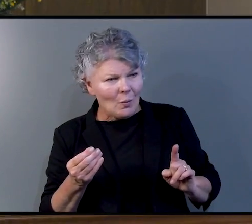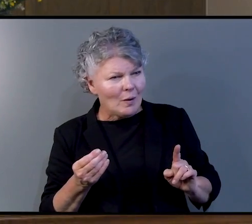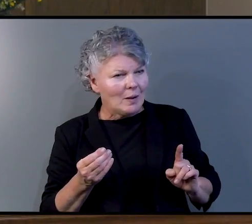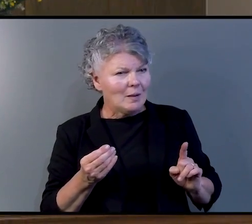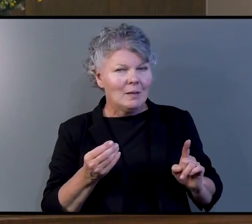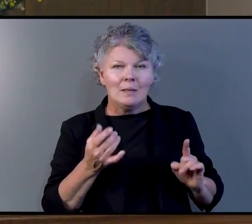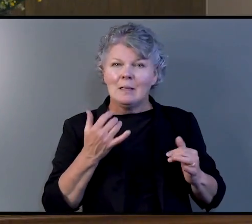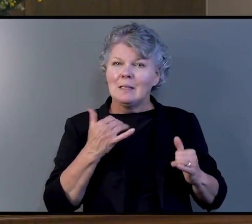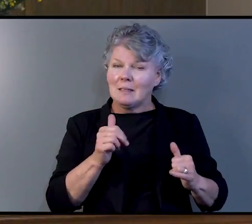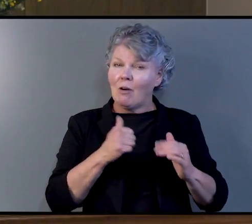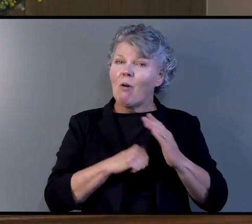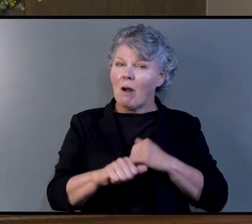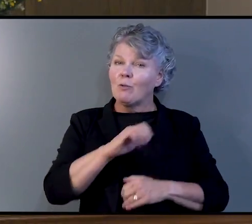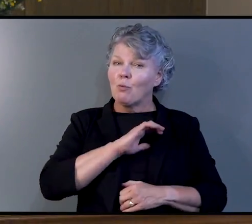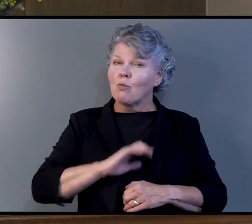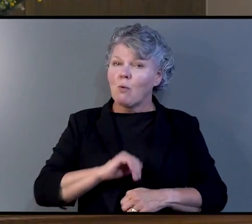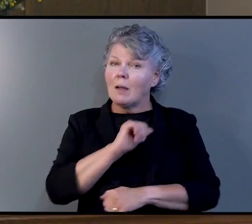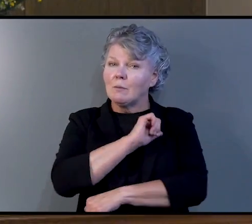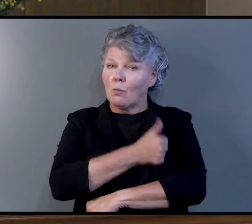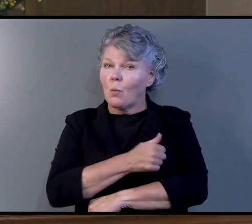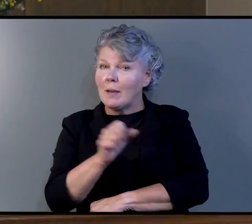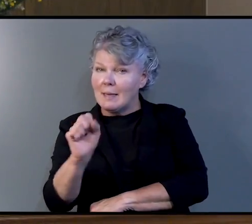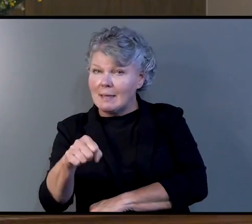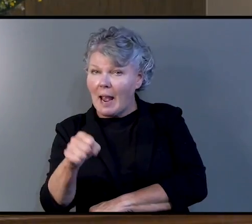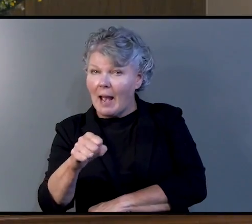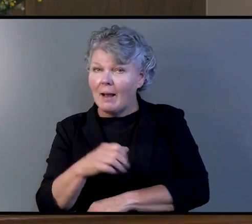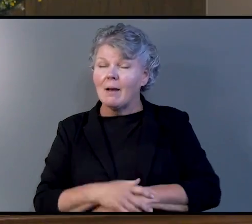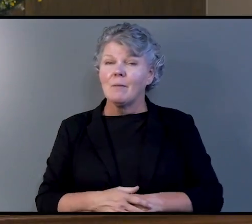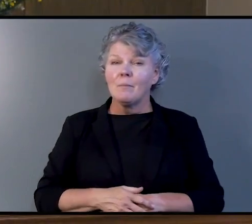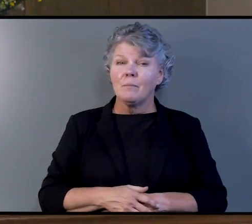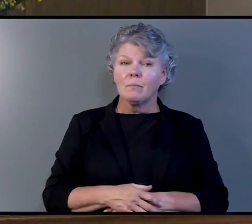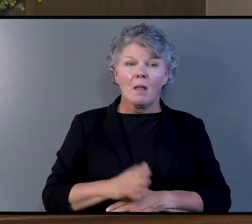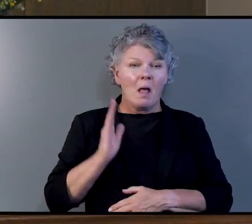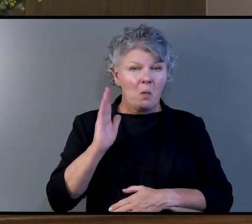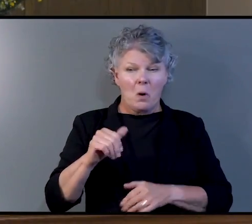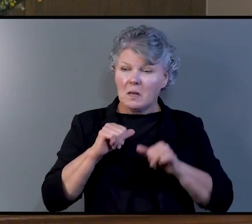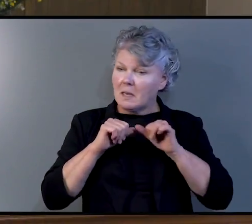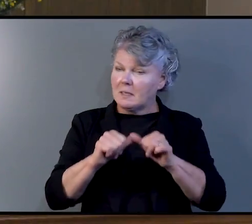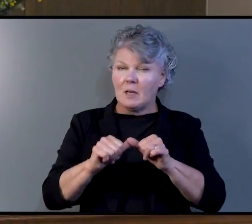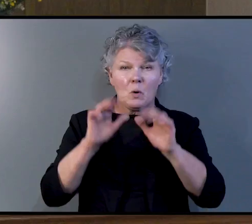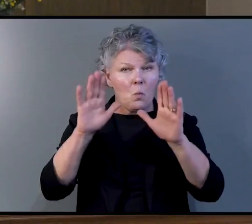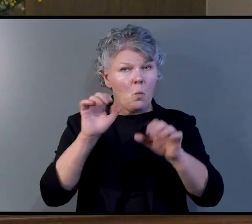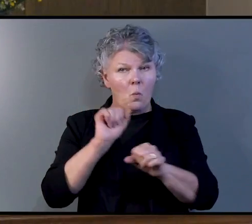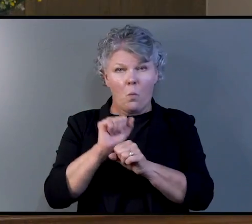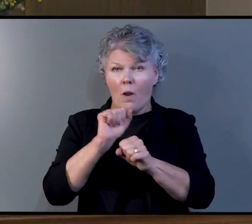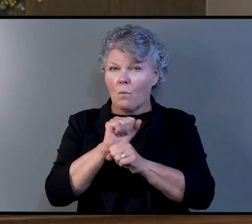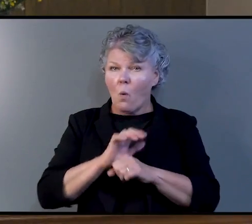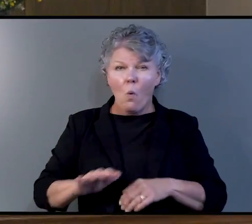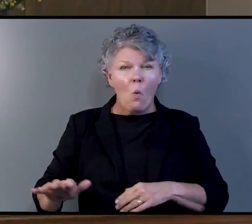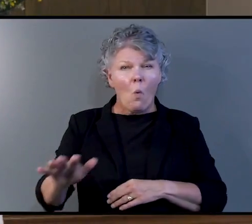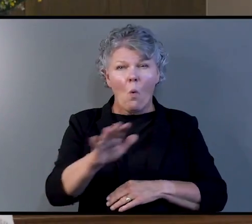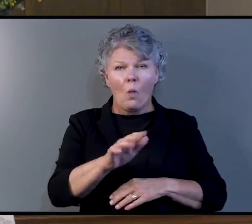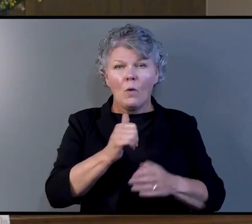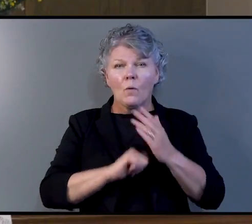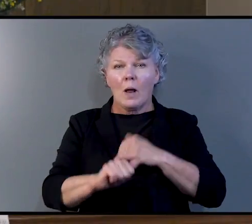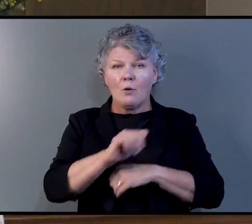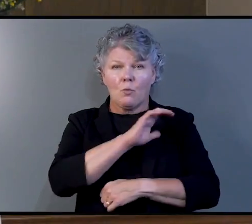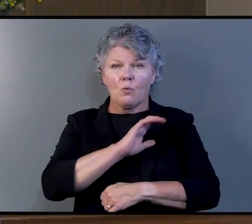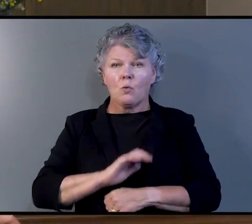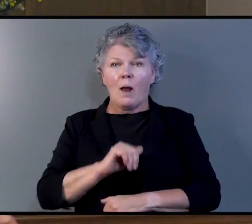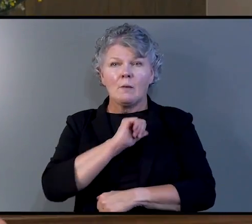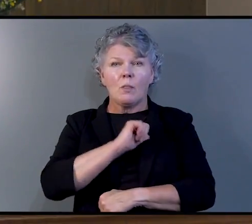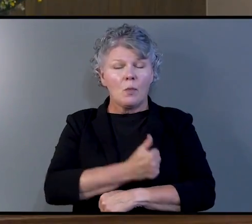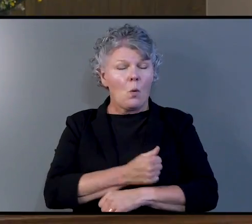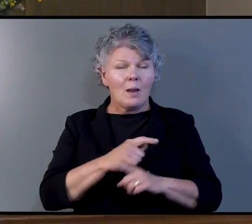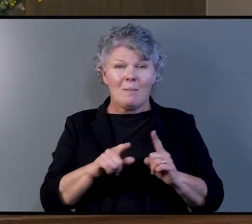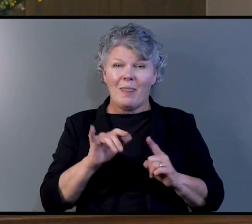still operating under Christ's authority. We know they will go on and do more miraculous things under Christ, but